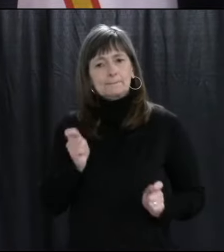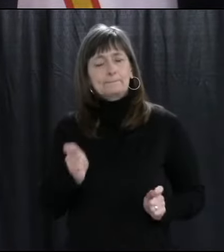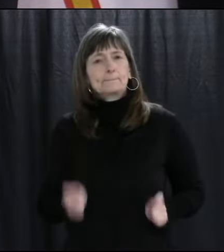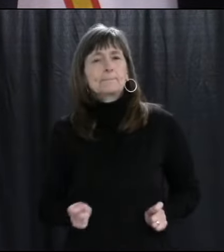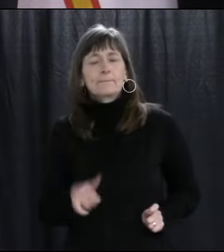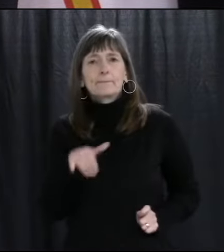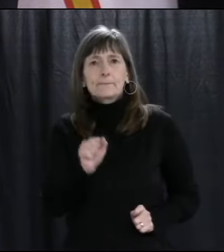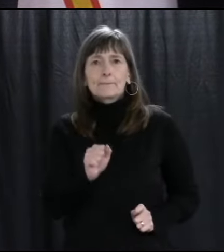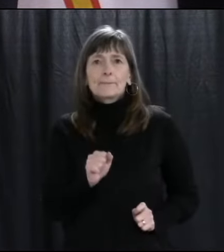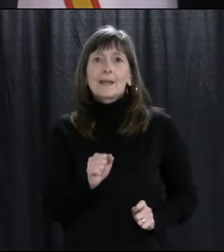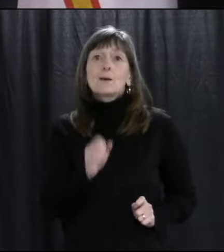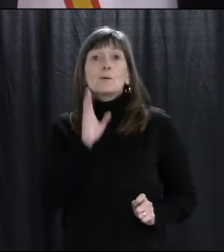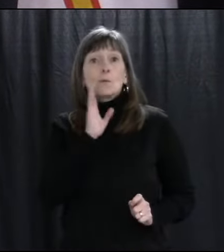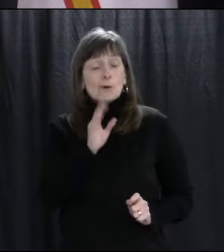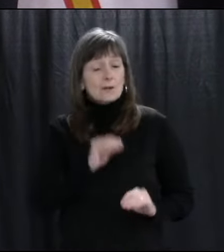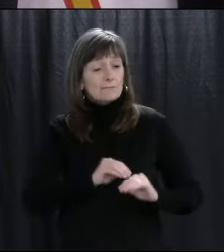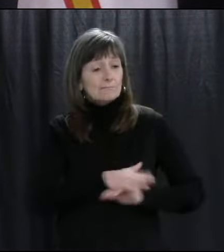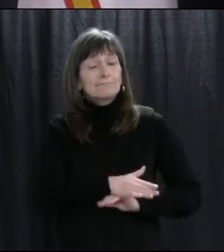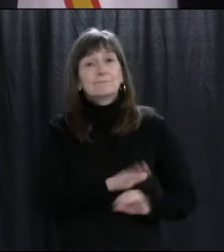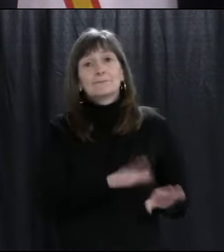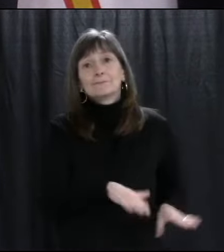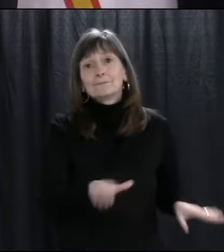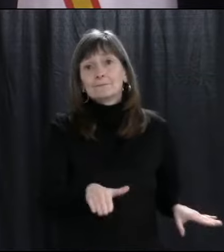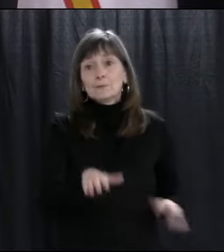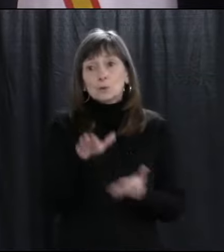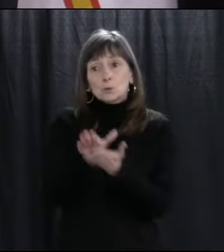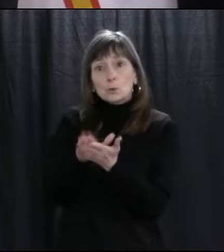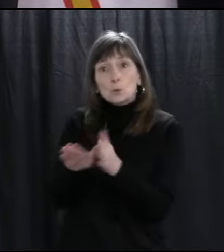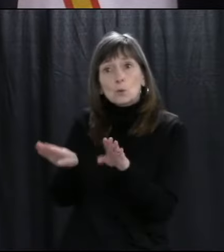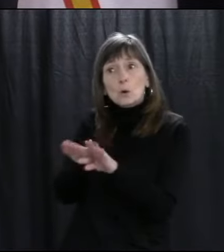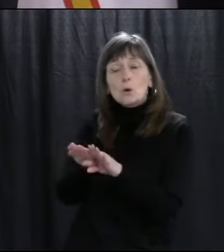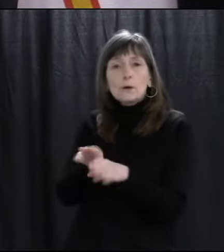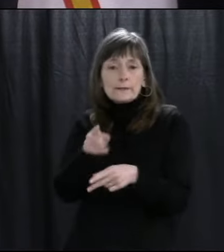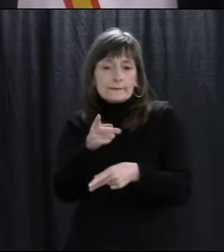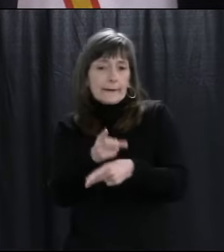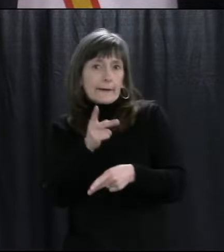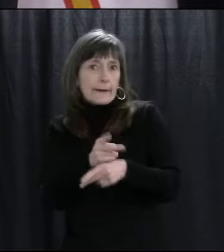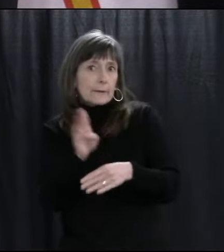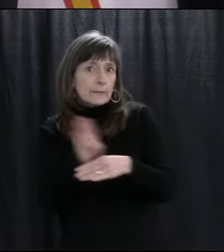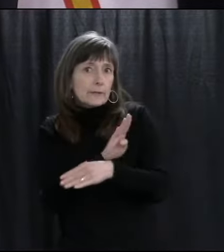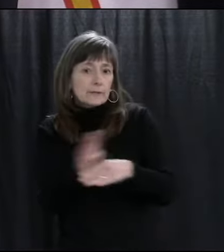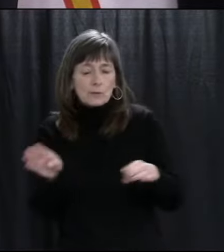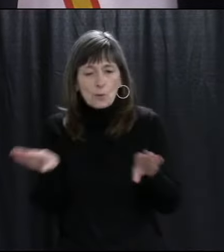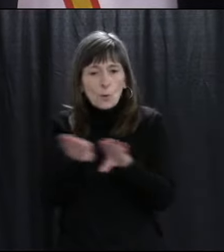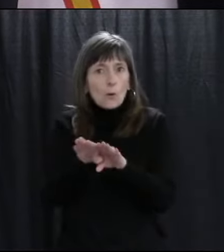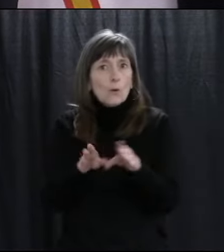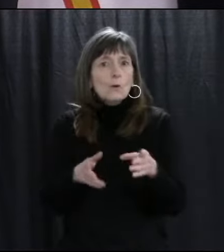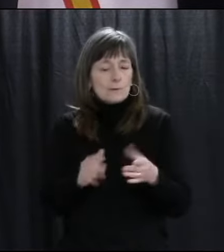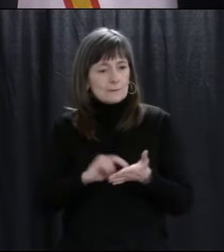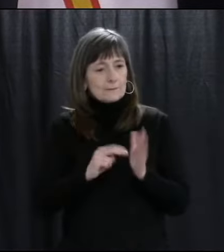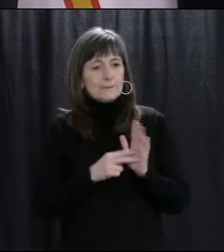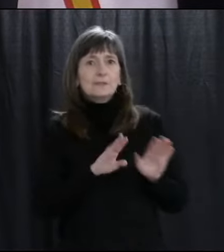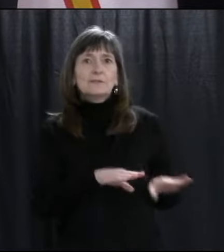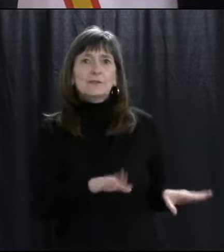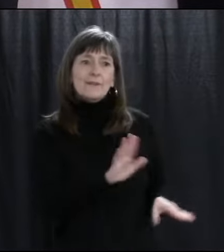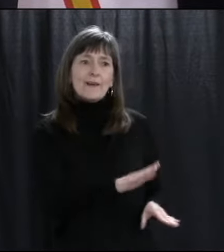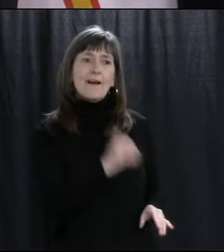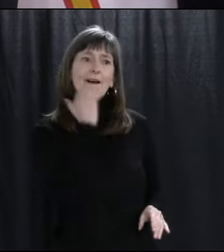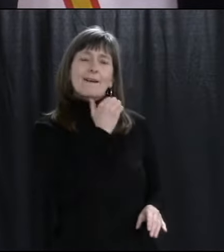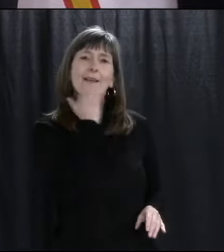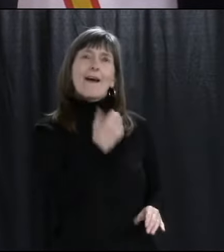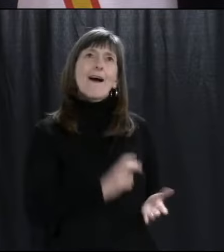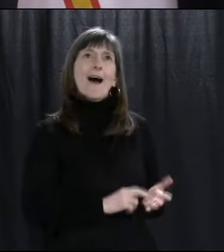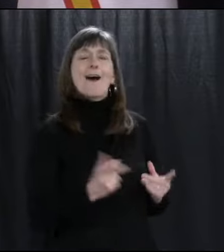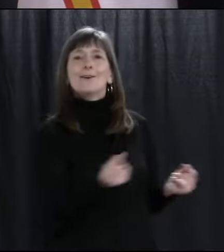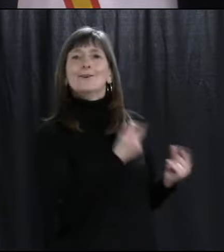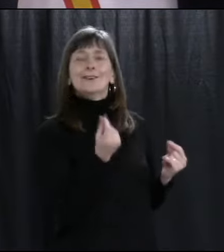significant for our children. Schools and daycares have closed. The daily activities of children have changed substantially.